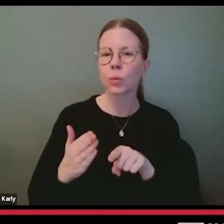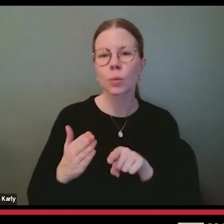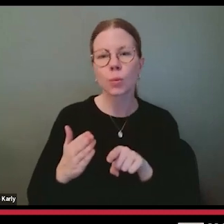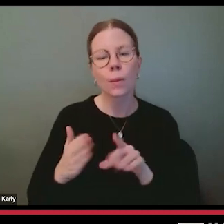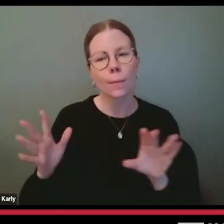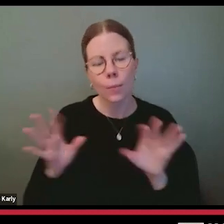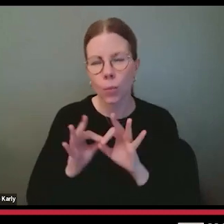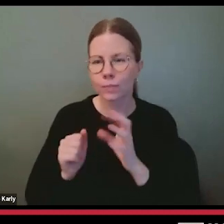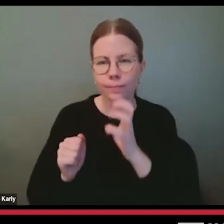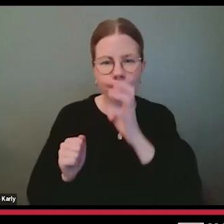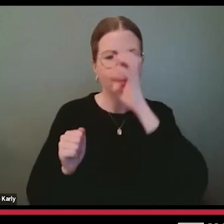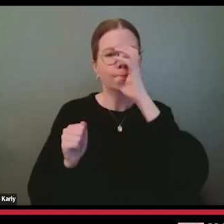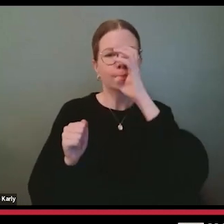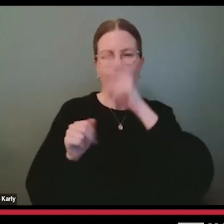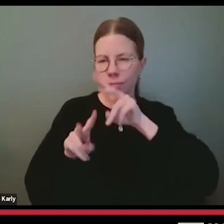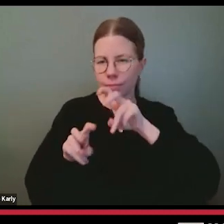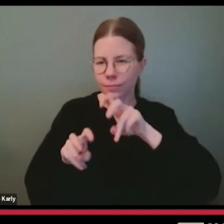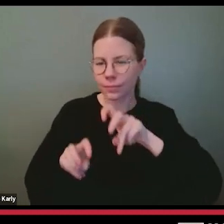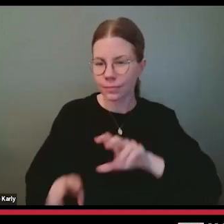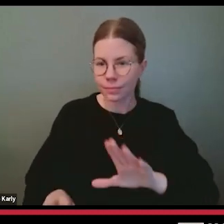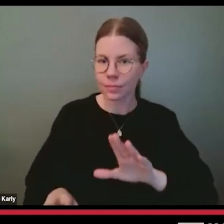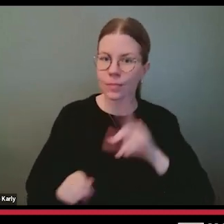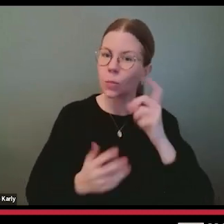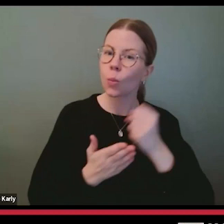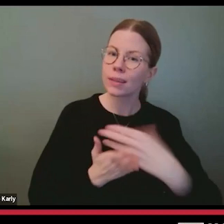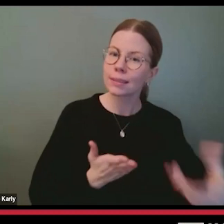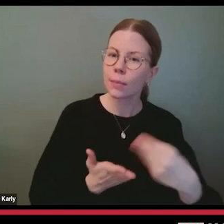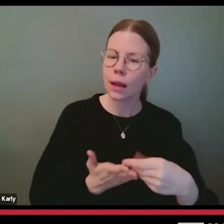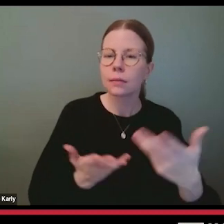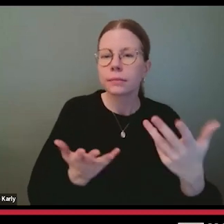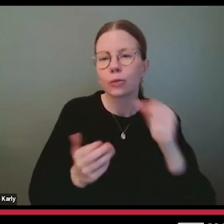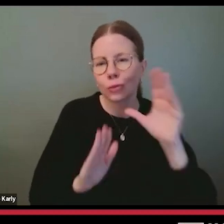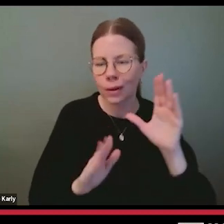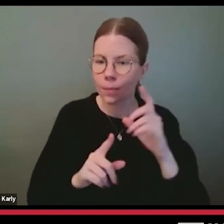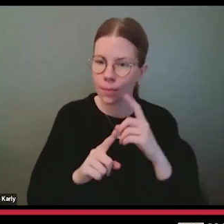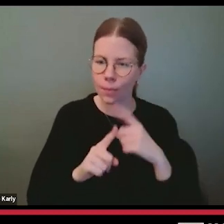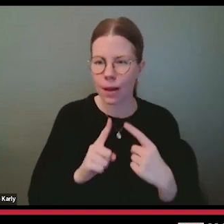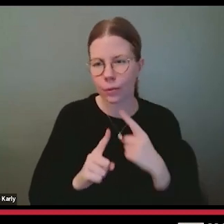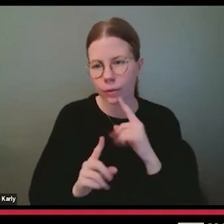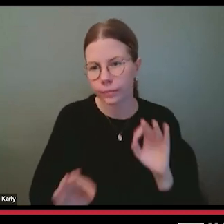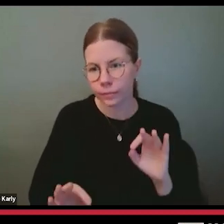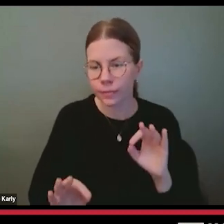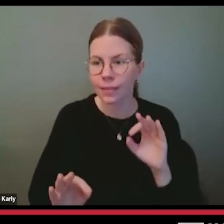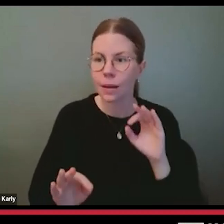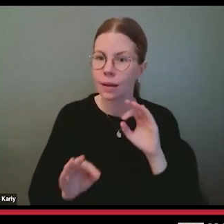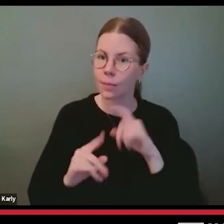thing, but causing a problem is another. And that one thing I like about this